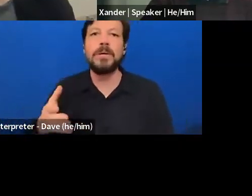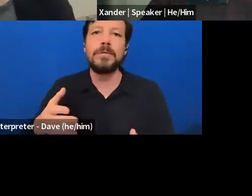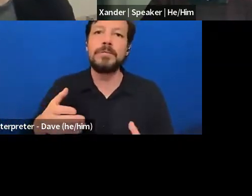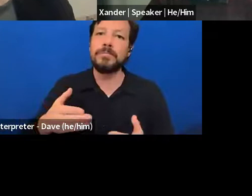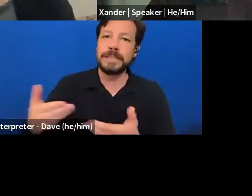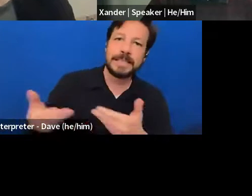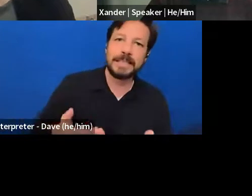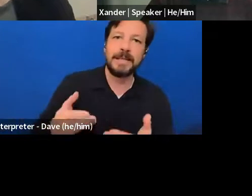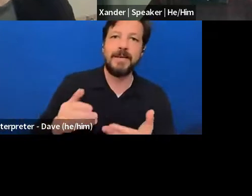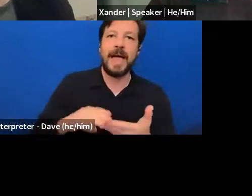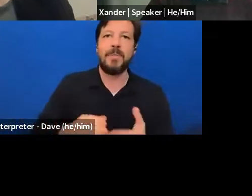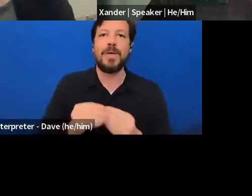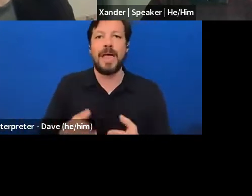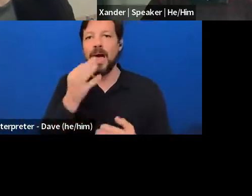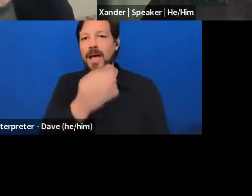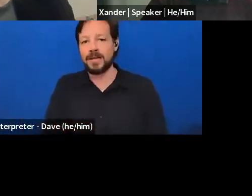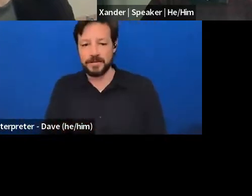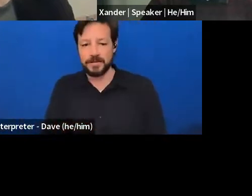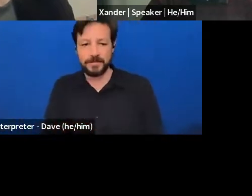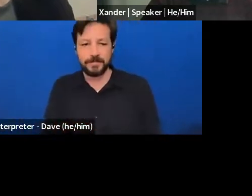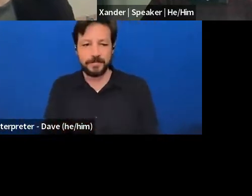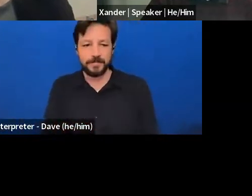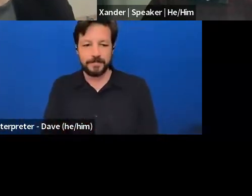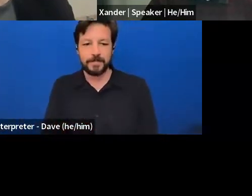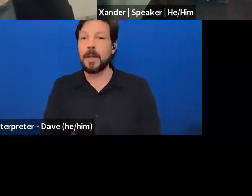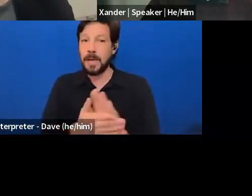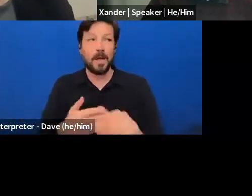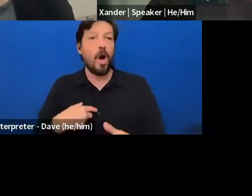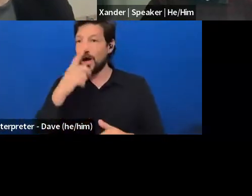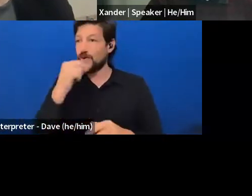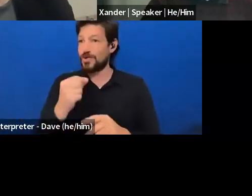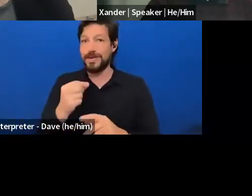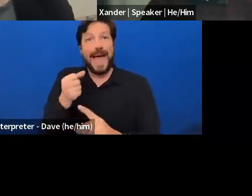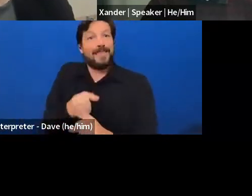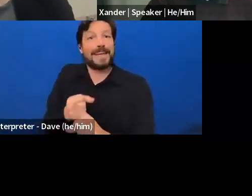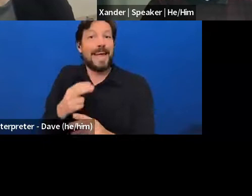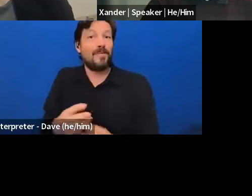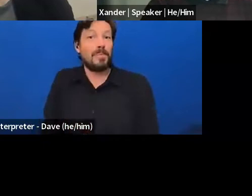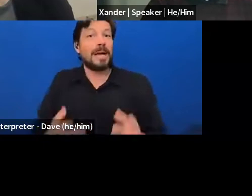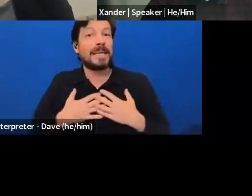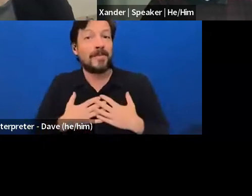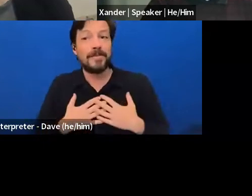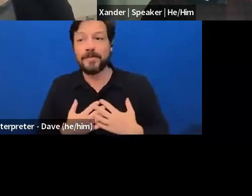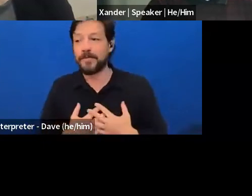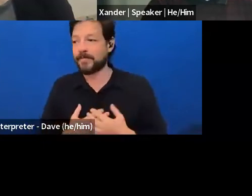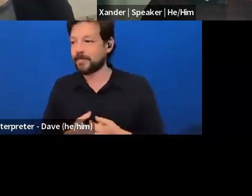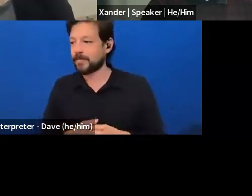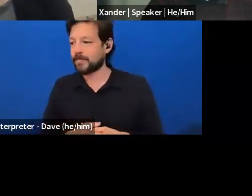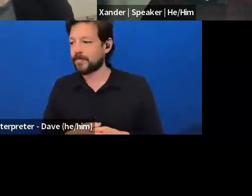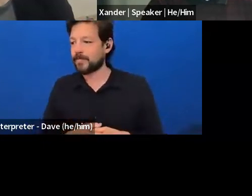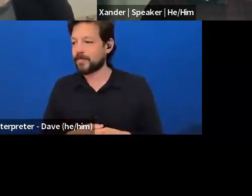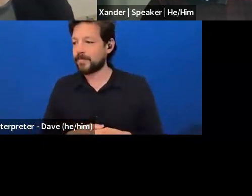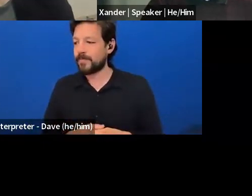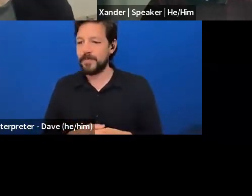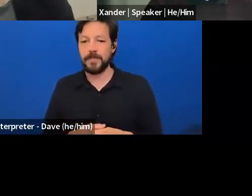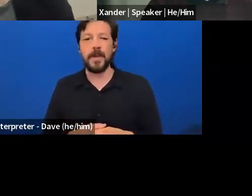myself. And this has been a huge part of my life, even as I've grown up into